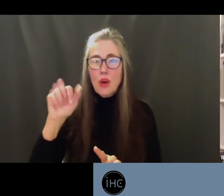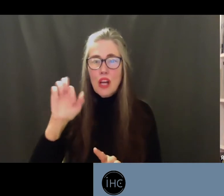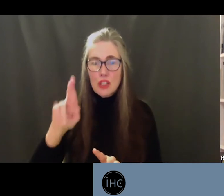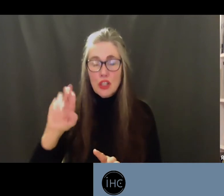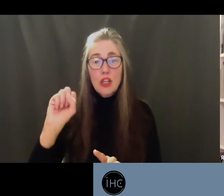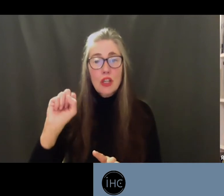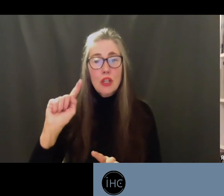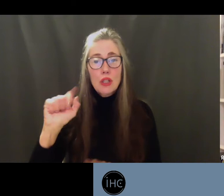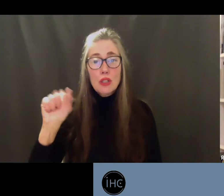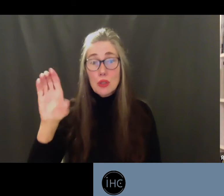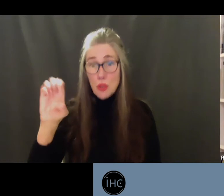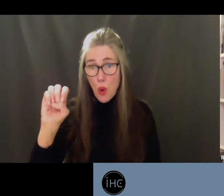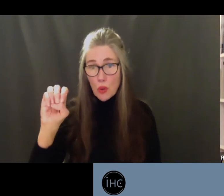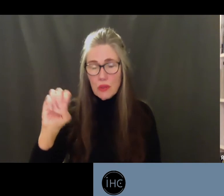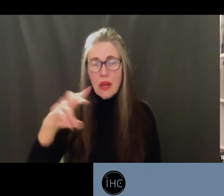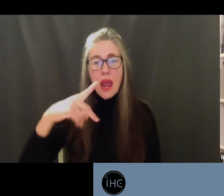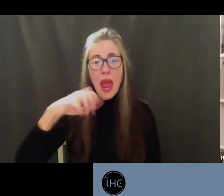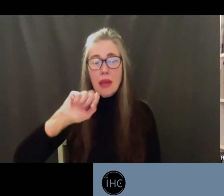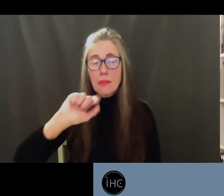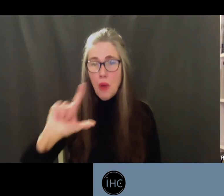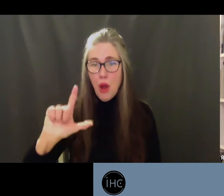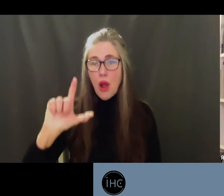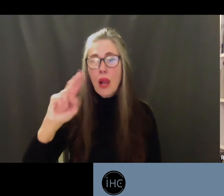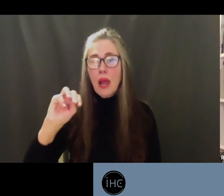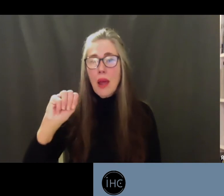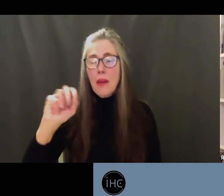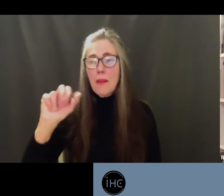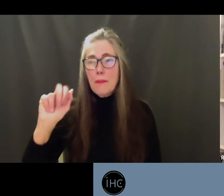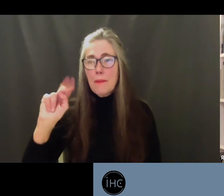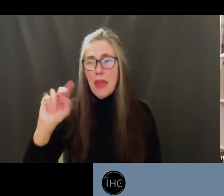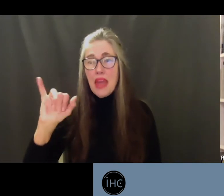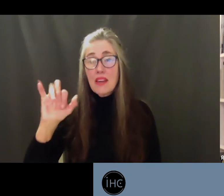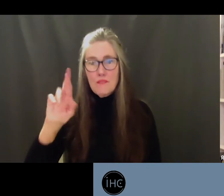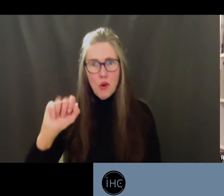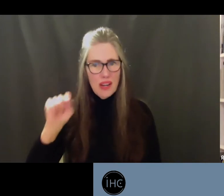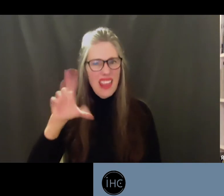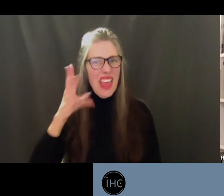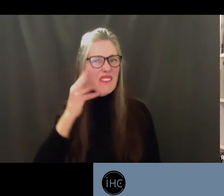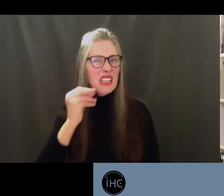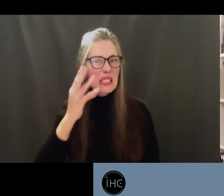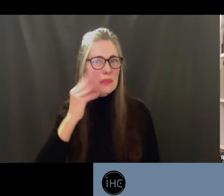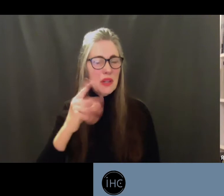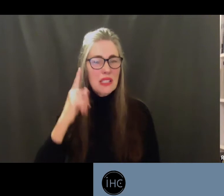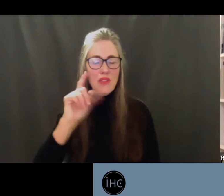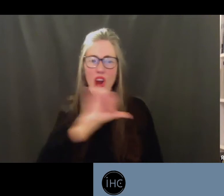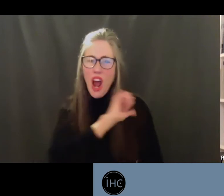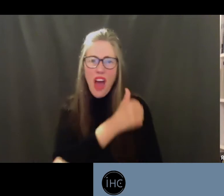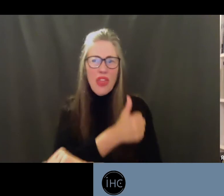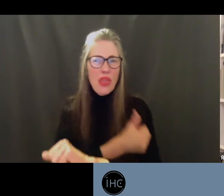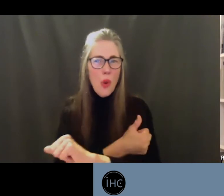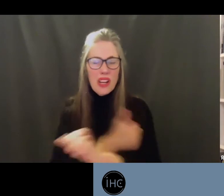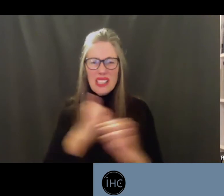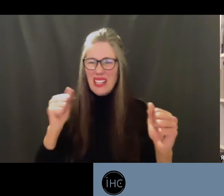cetera, in psychological warfare and authoritarian psyops and all kinds of scary